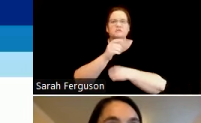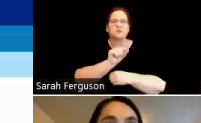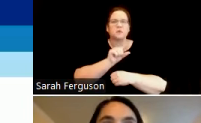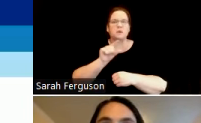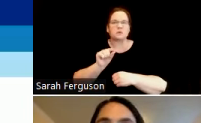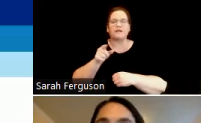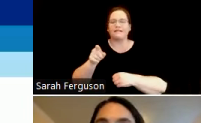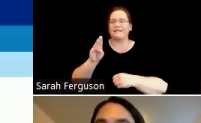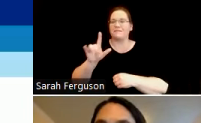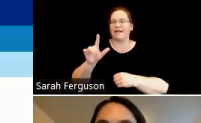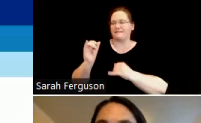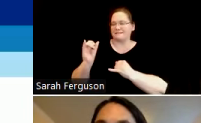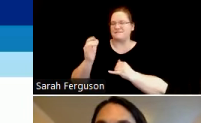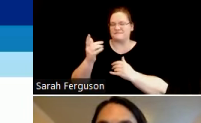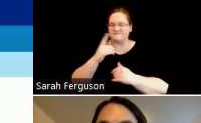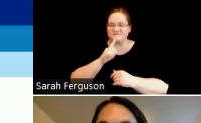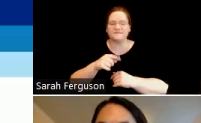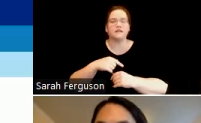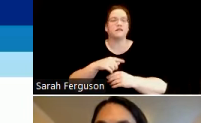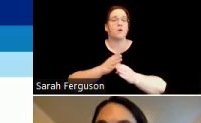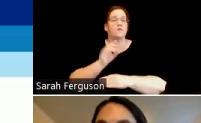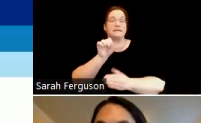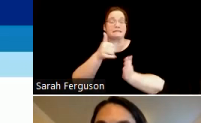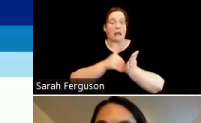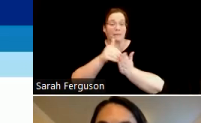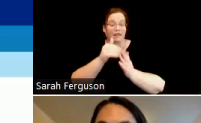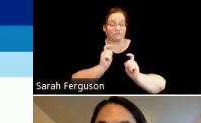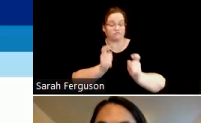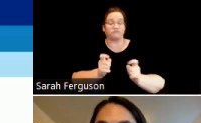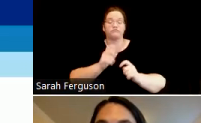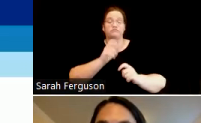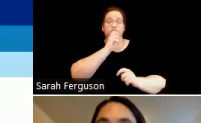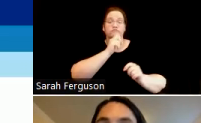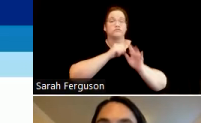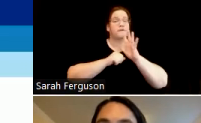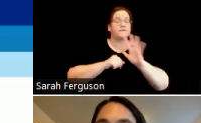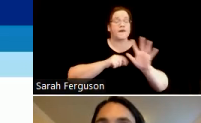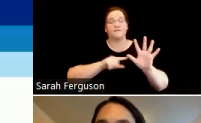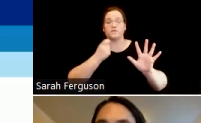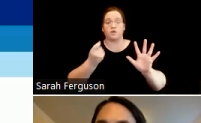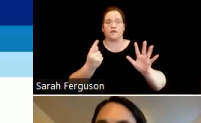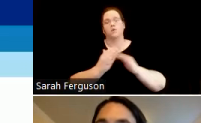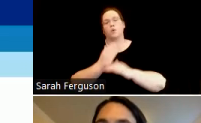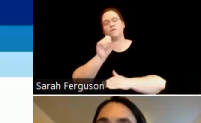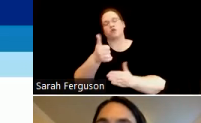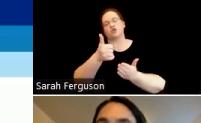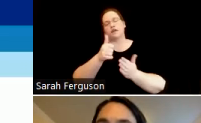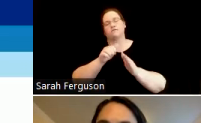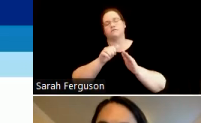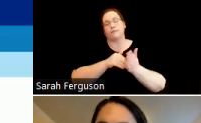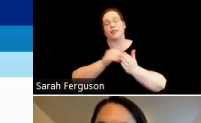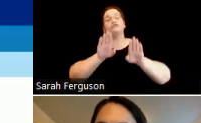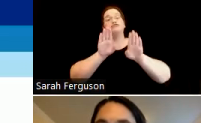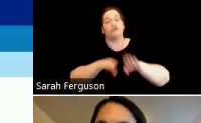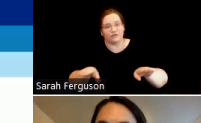same. Over 10 million doses have been given in children ages 5 to 11. So over 10 million children ages 5 to 11 have received